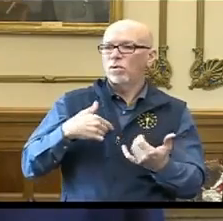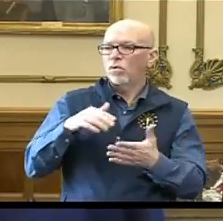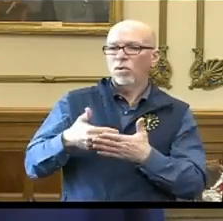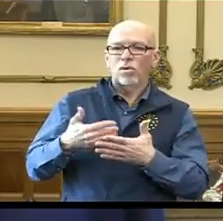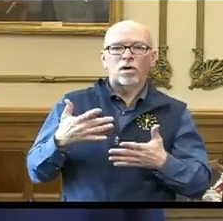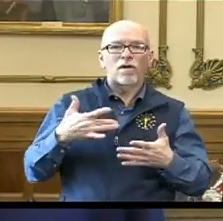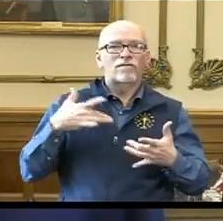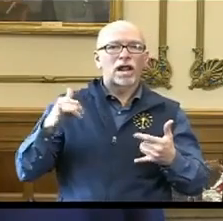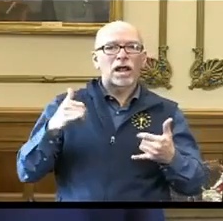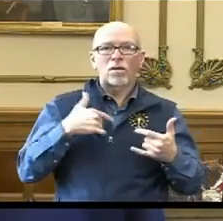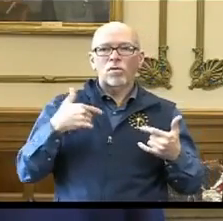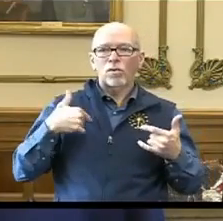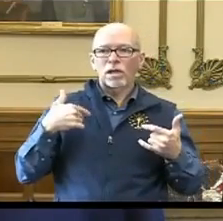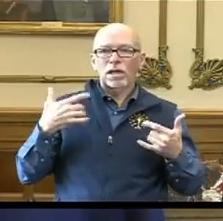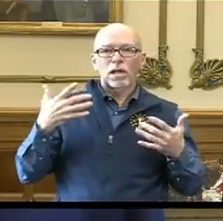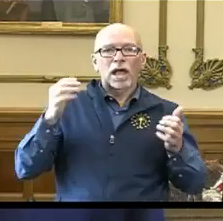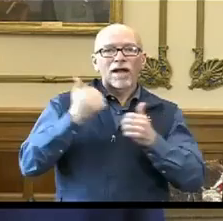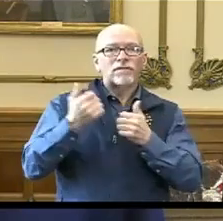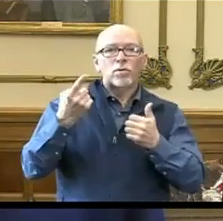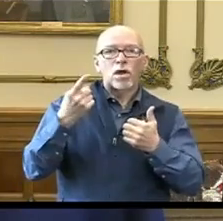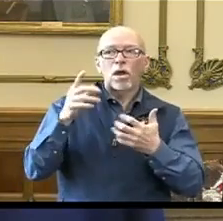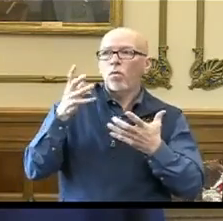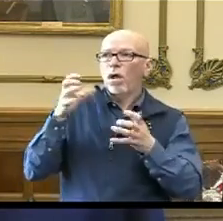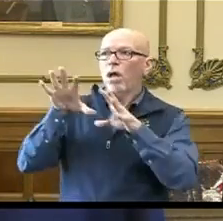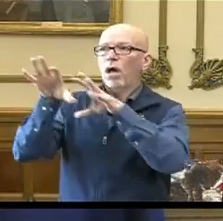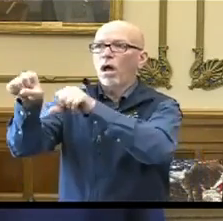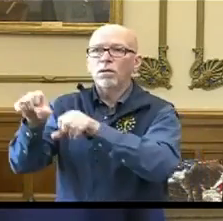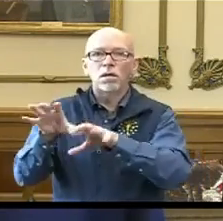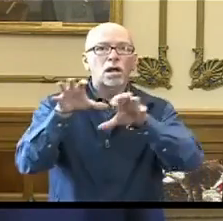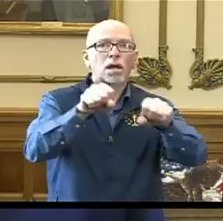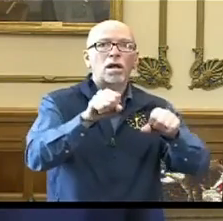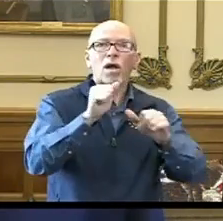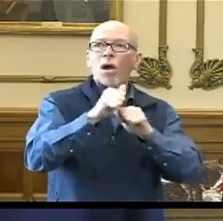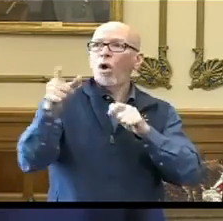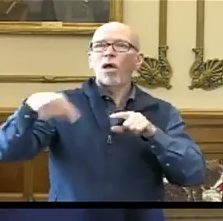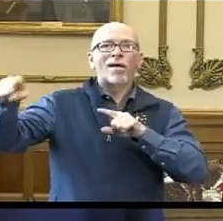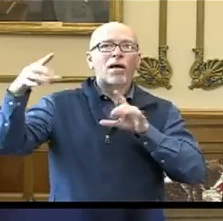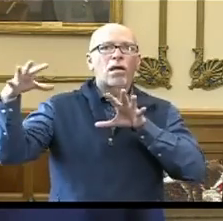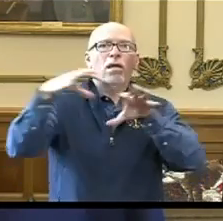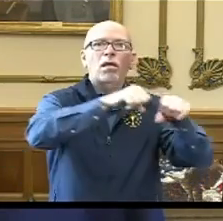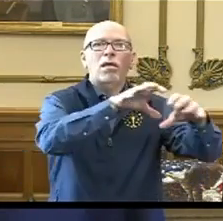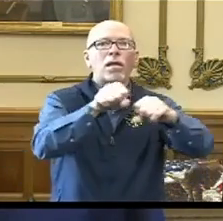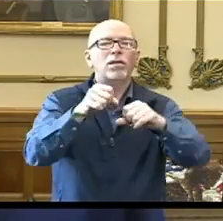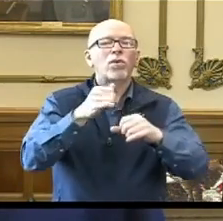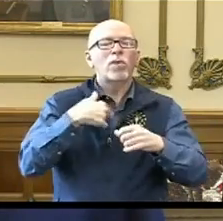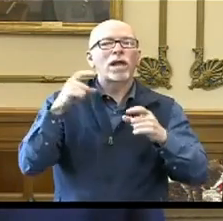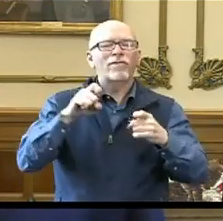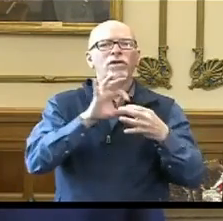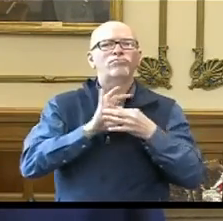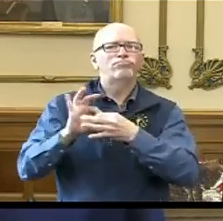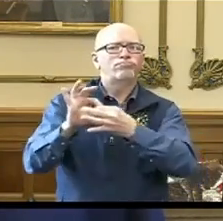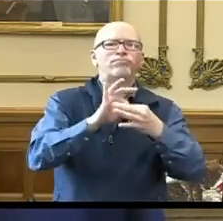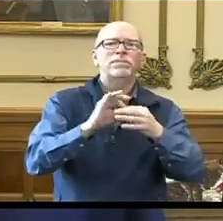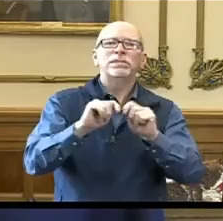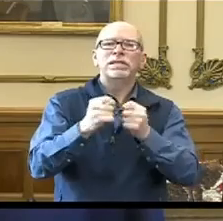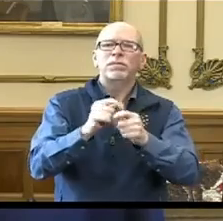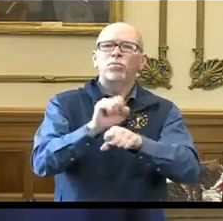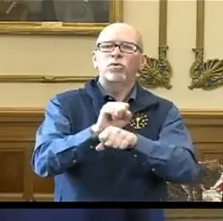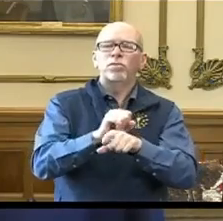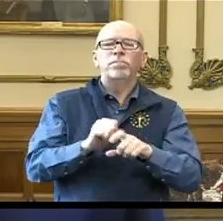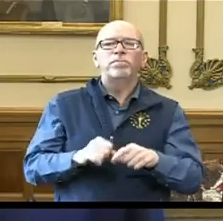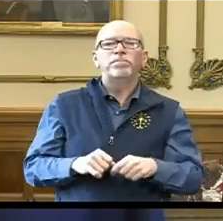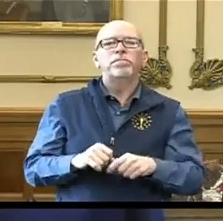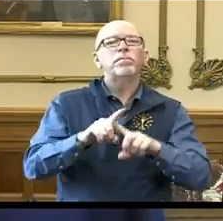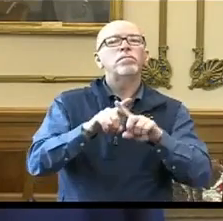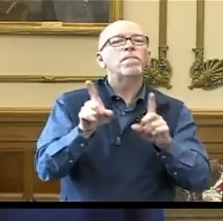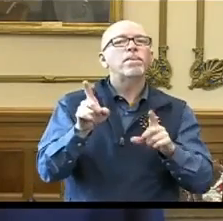toward those same sources. And so this is going to take continued organization and teamwork. But when